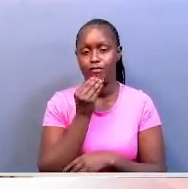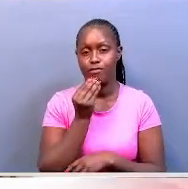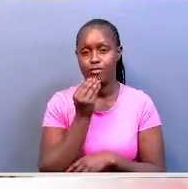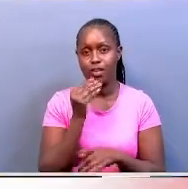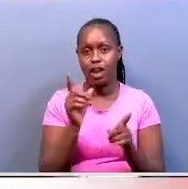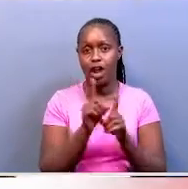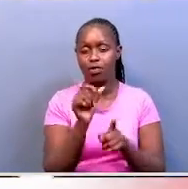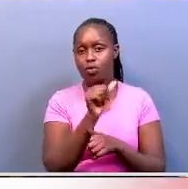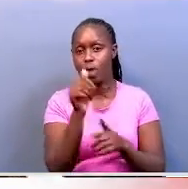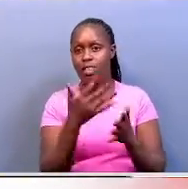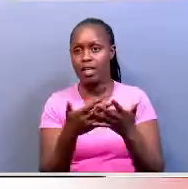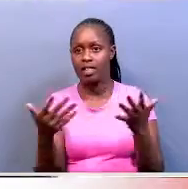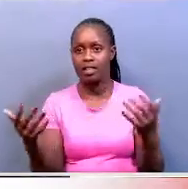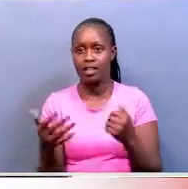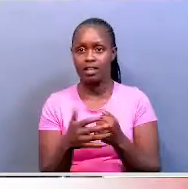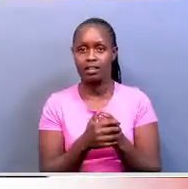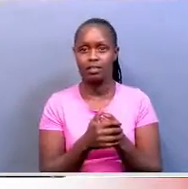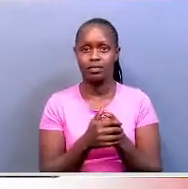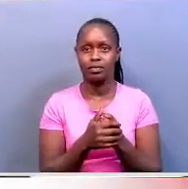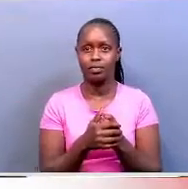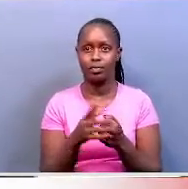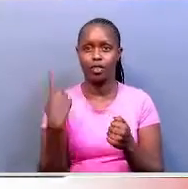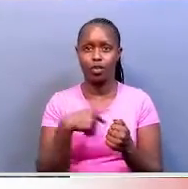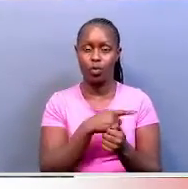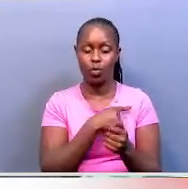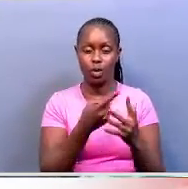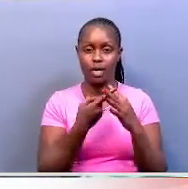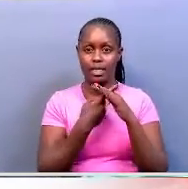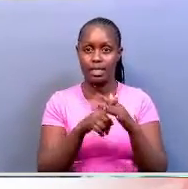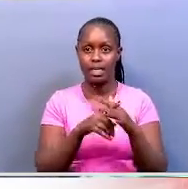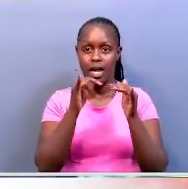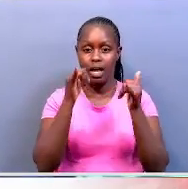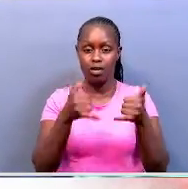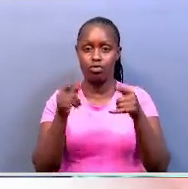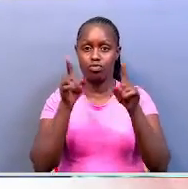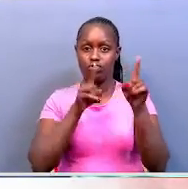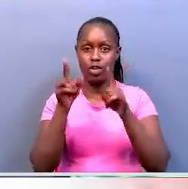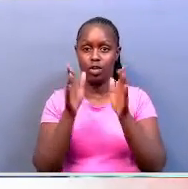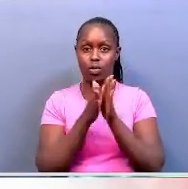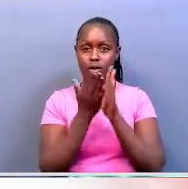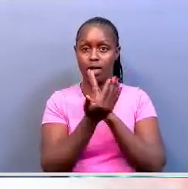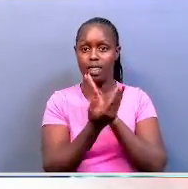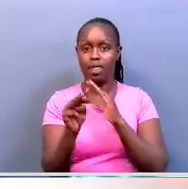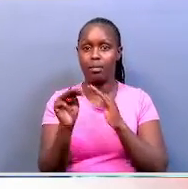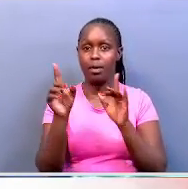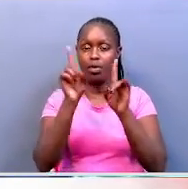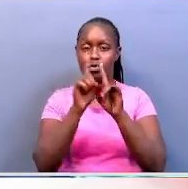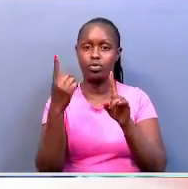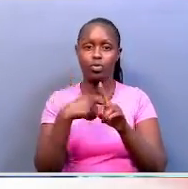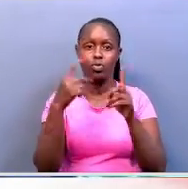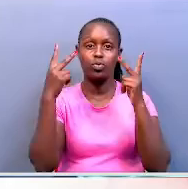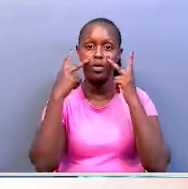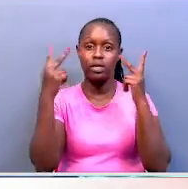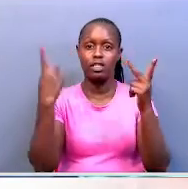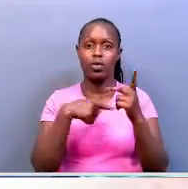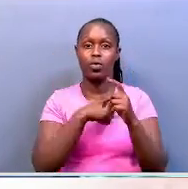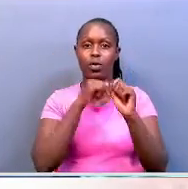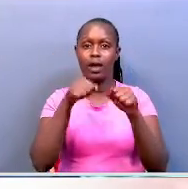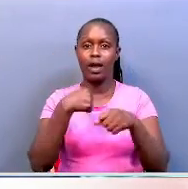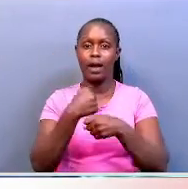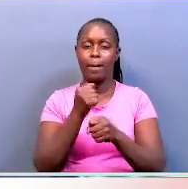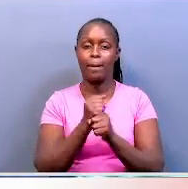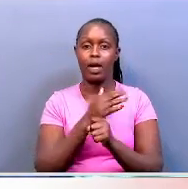non-food items. We are going to start a new journey with them and see how we can at least make our